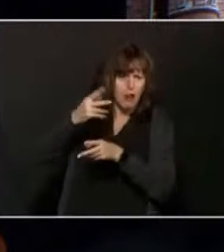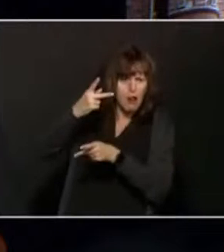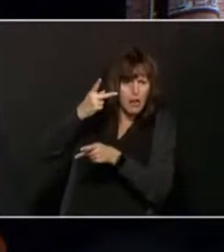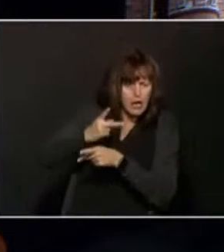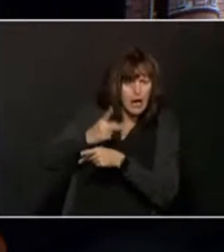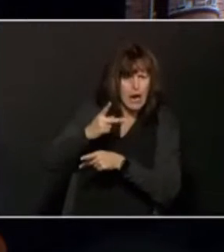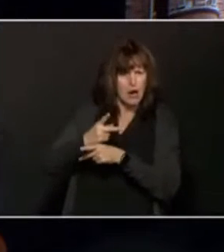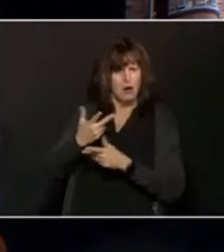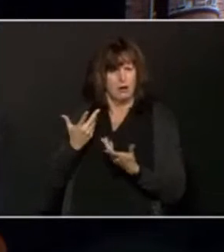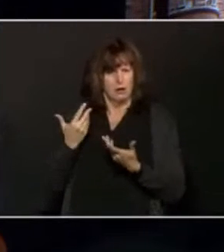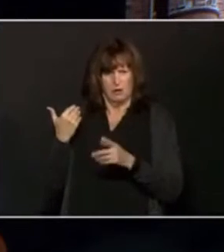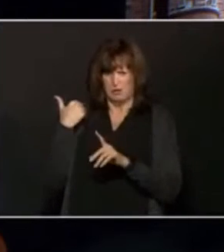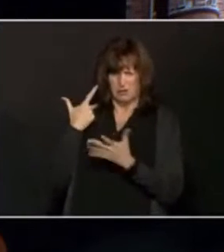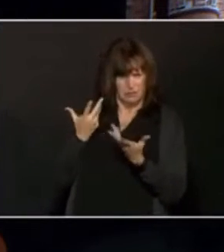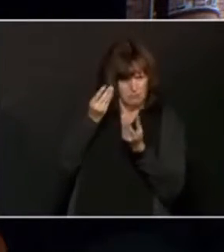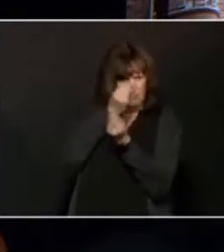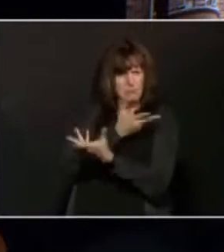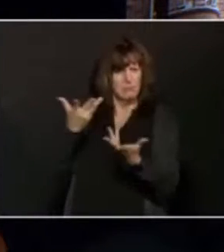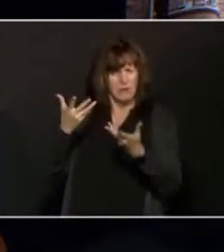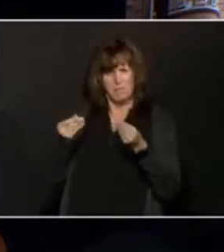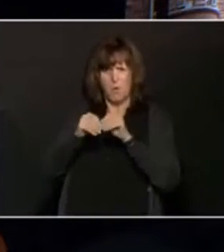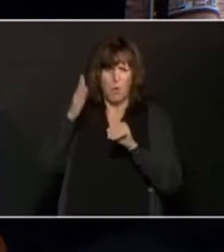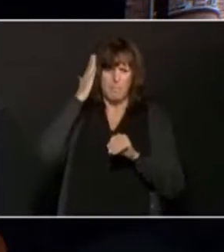So what happened to all of those new beds?